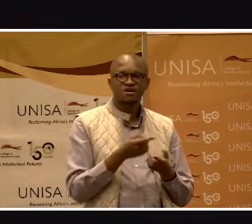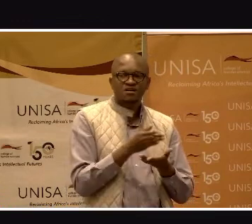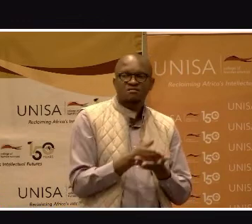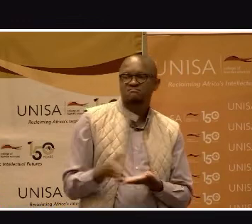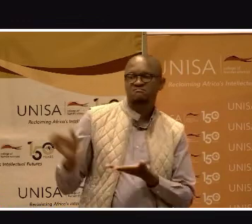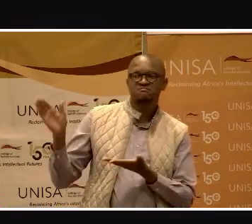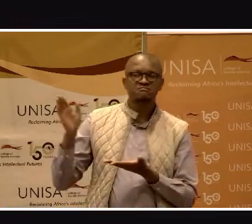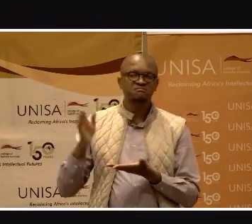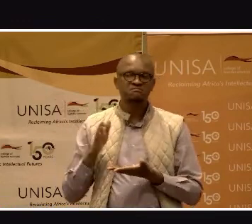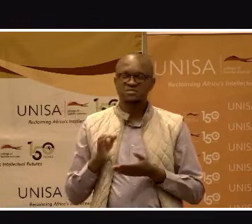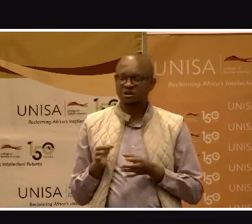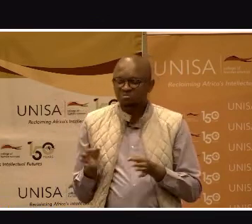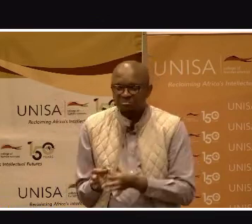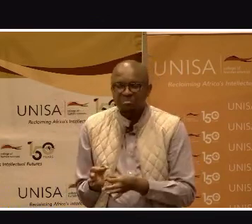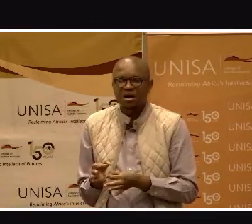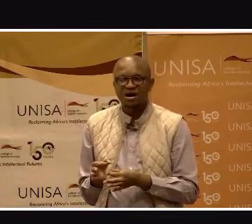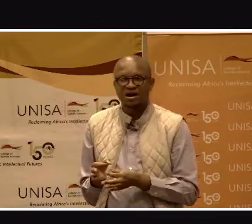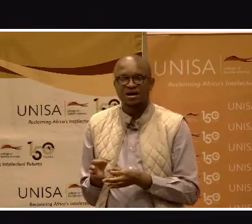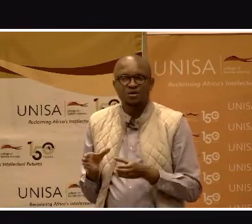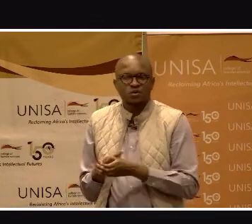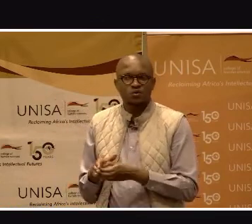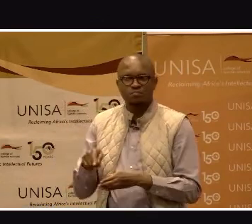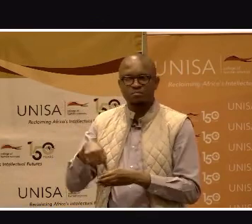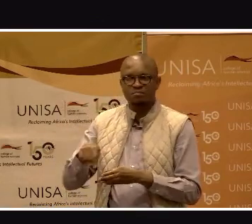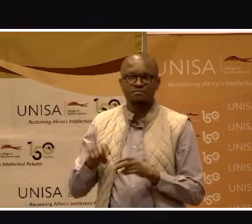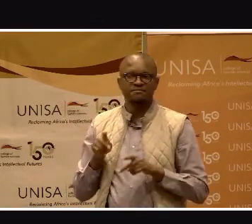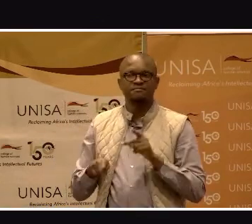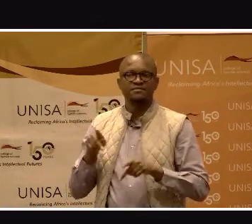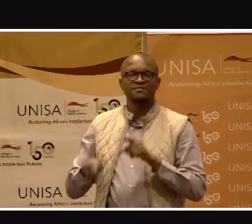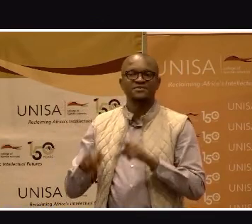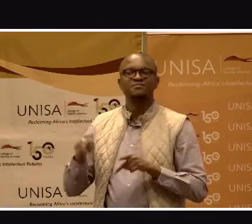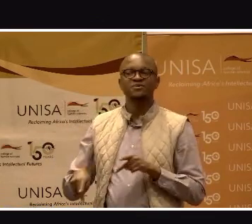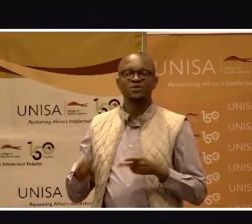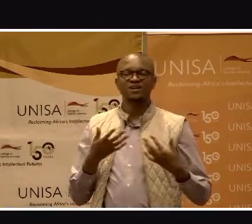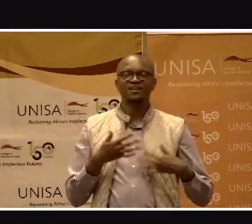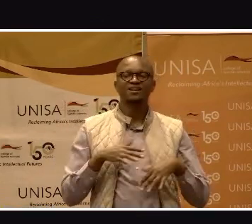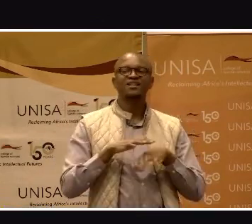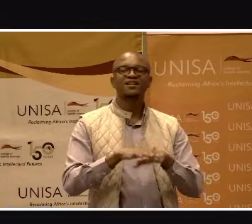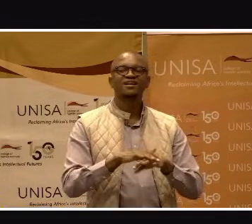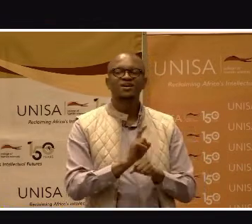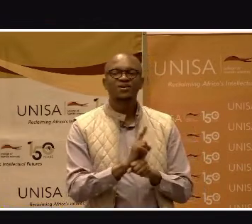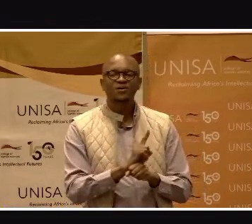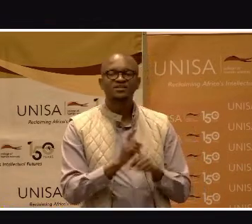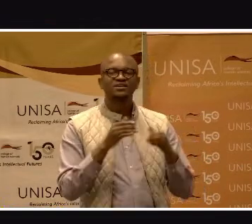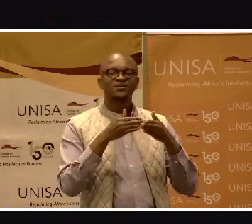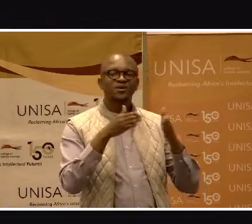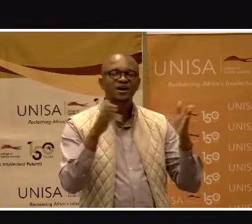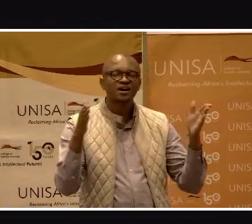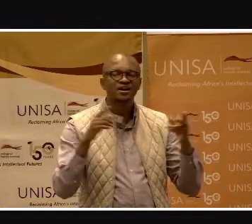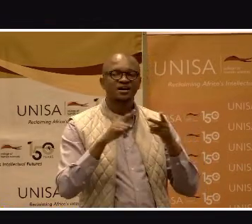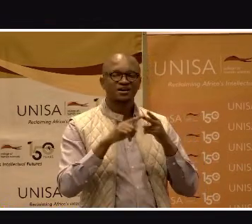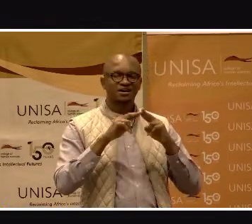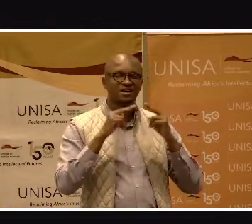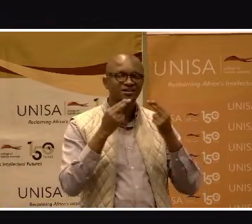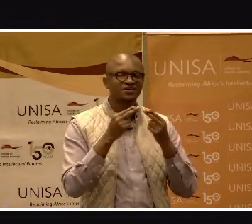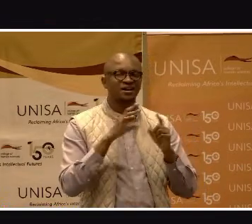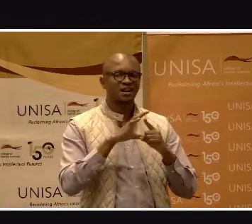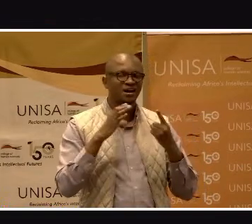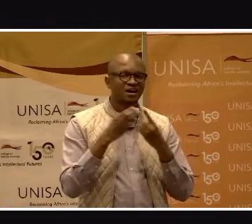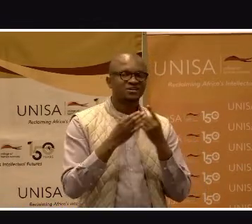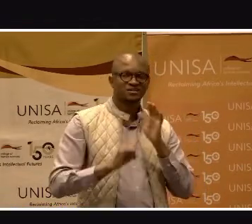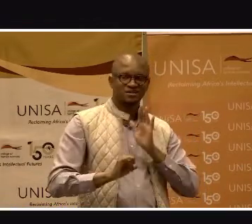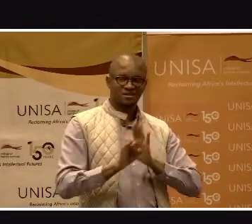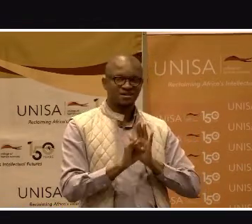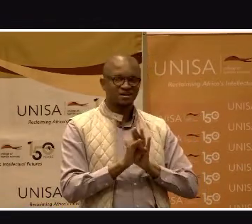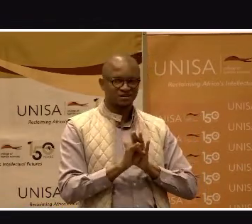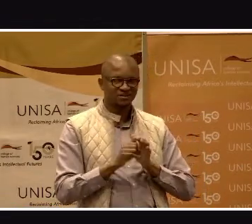people by integrating them into the wider national cultural identity. And what happened thereafter?